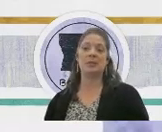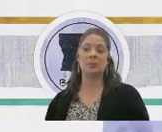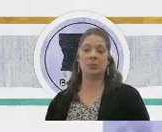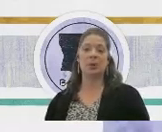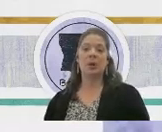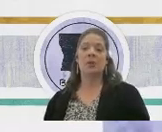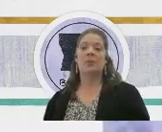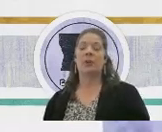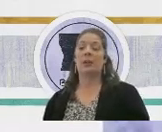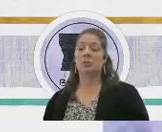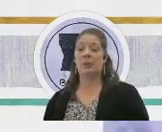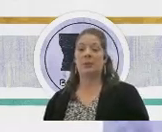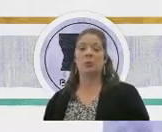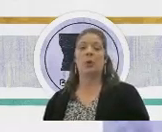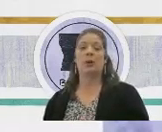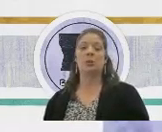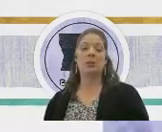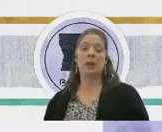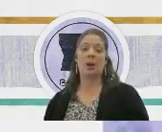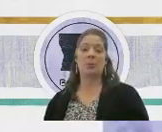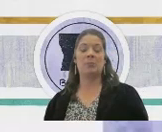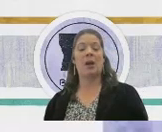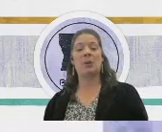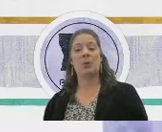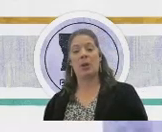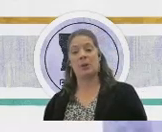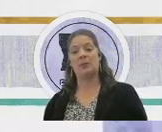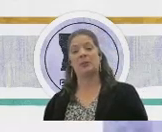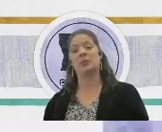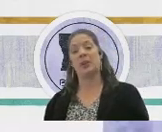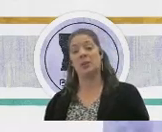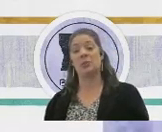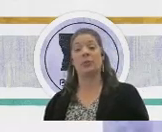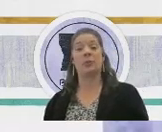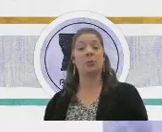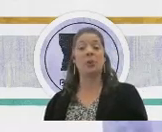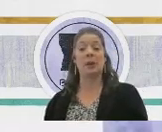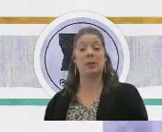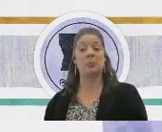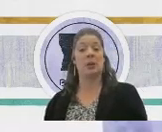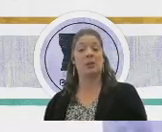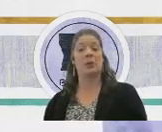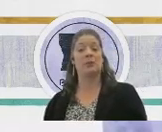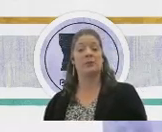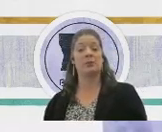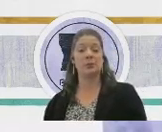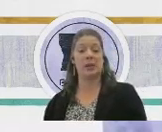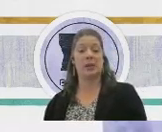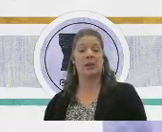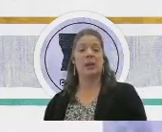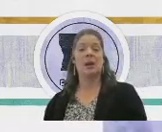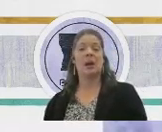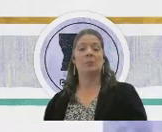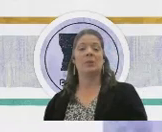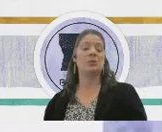be permissible for eligibility to work in childcare, but it might be prohibited for certification or for employment in the pre-K-12 school